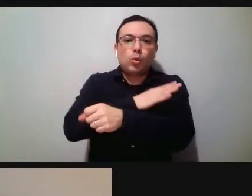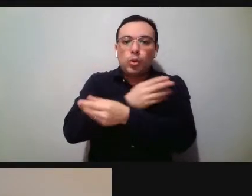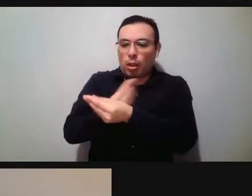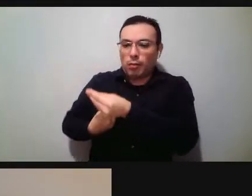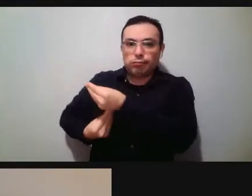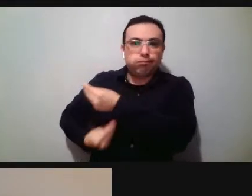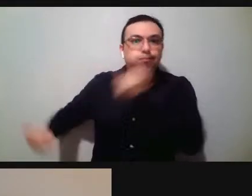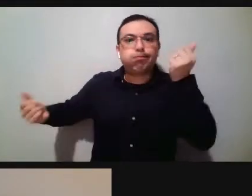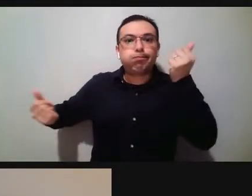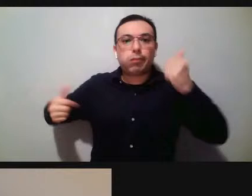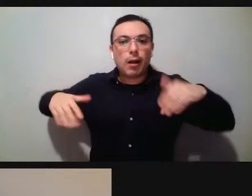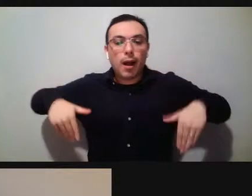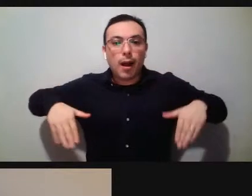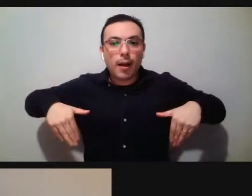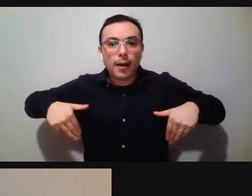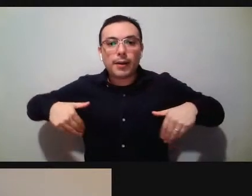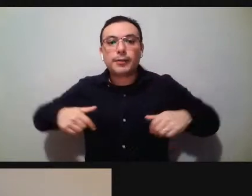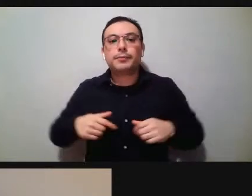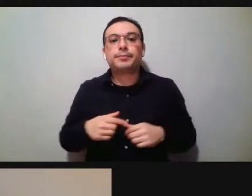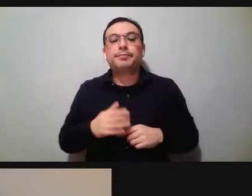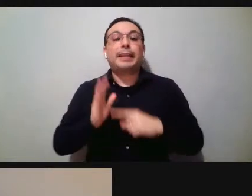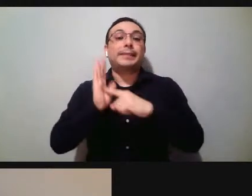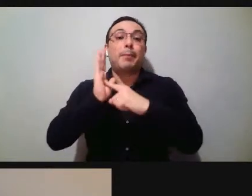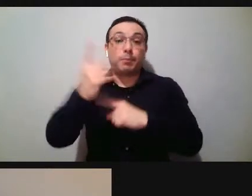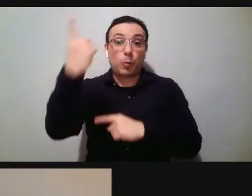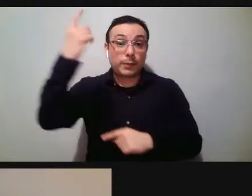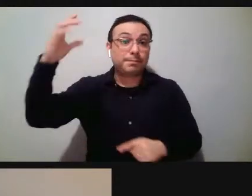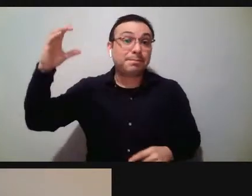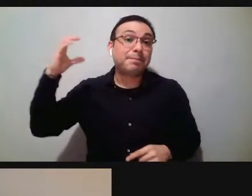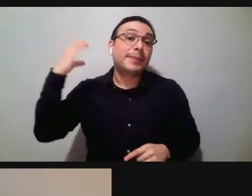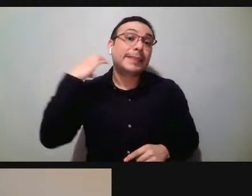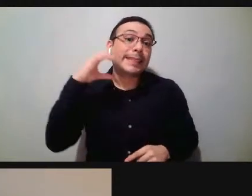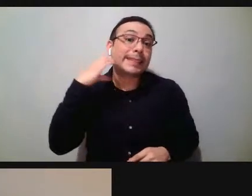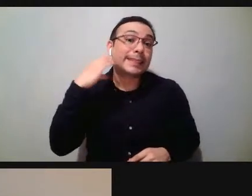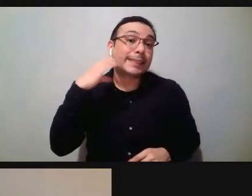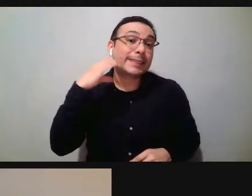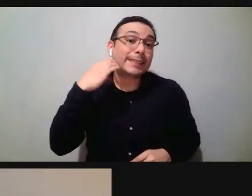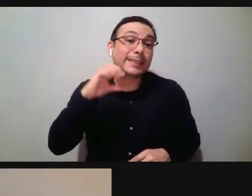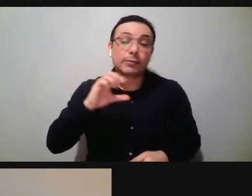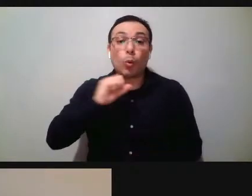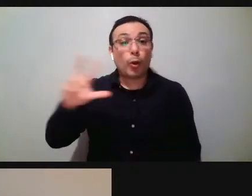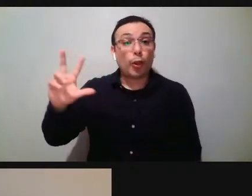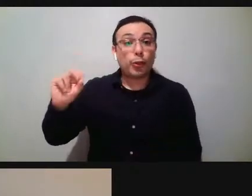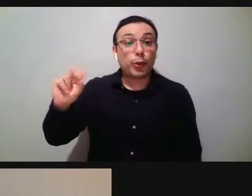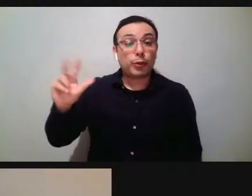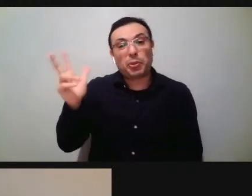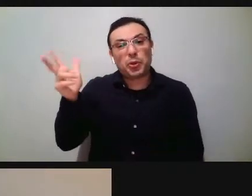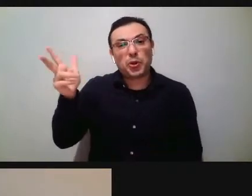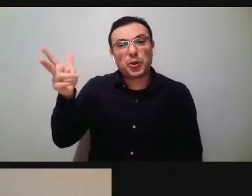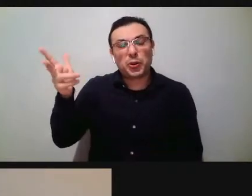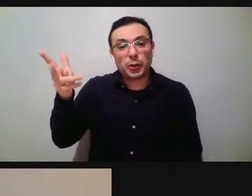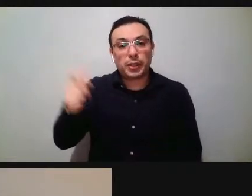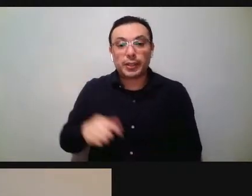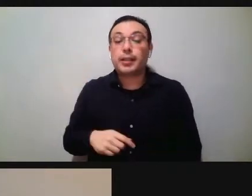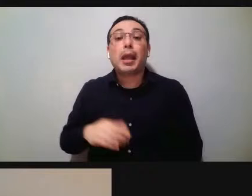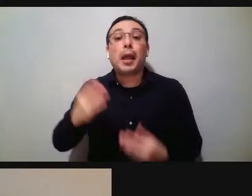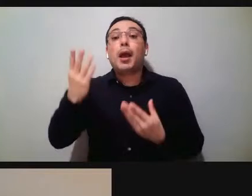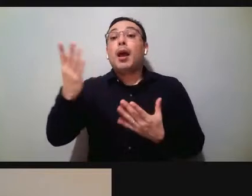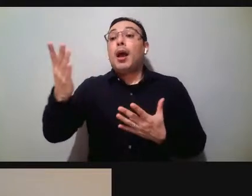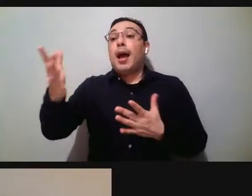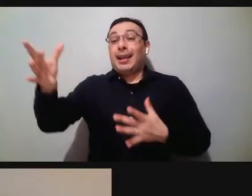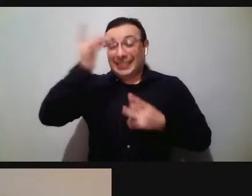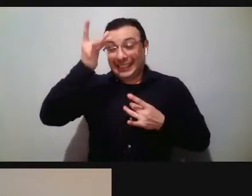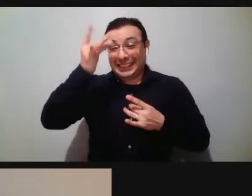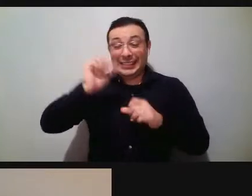with COVID-19. One of my cousins in her 30s had COVID and actually made it through the illness, but